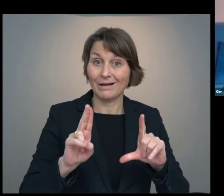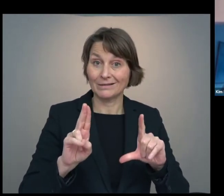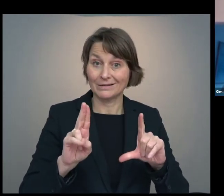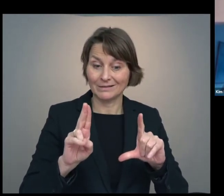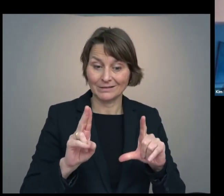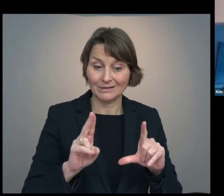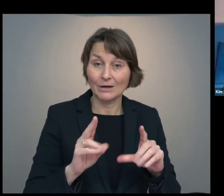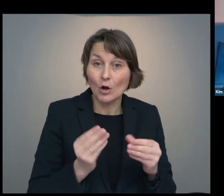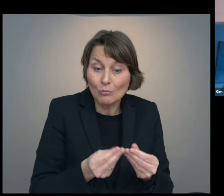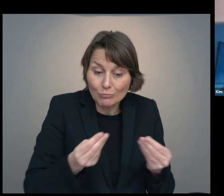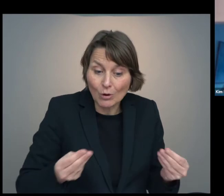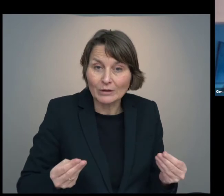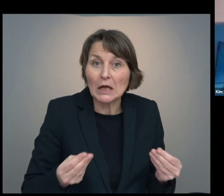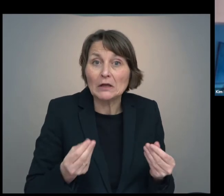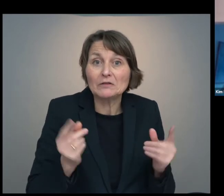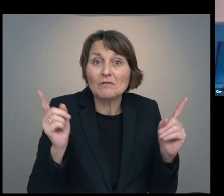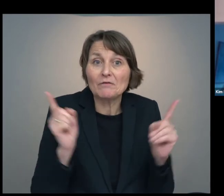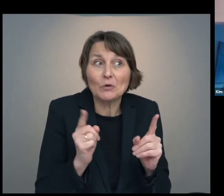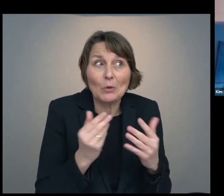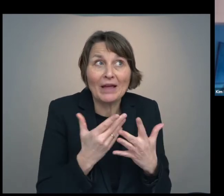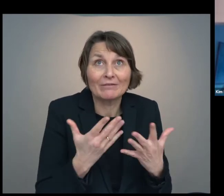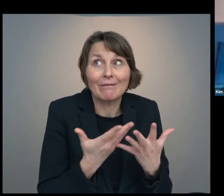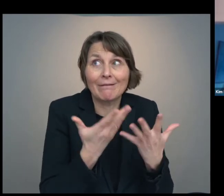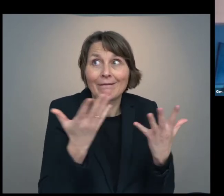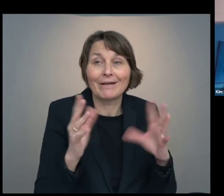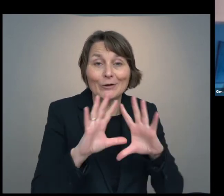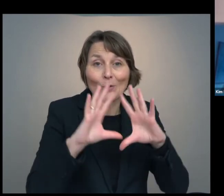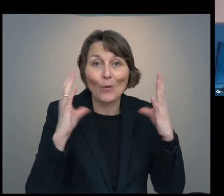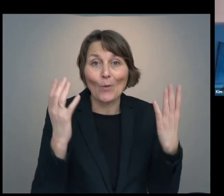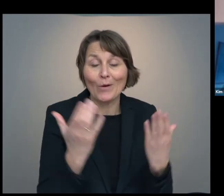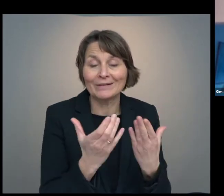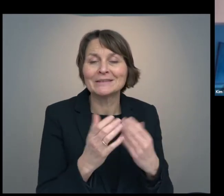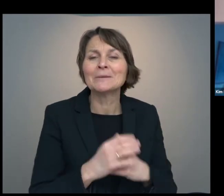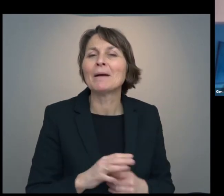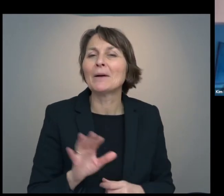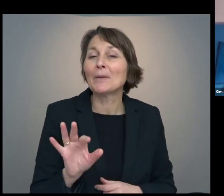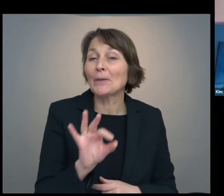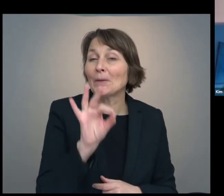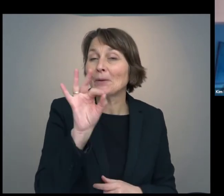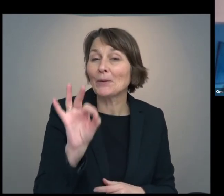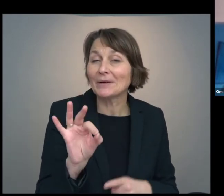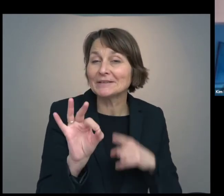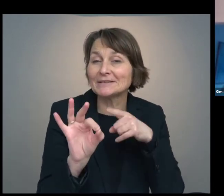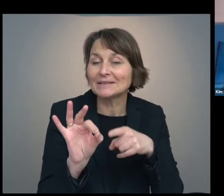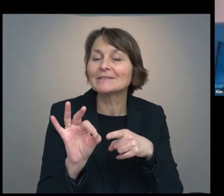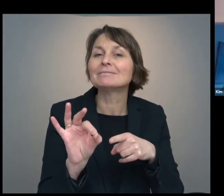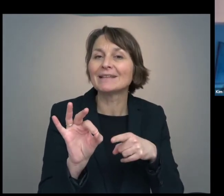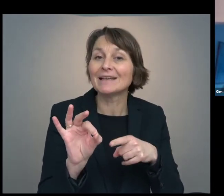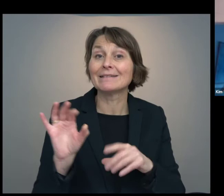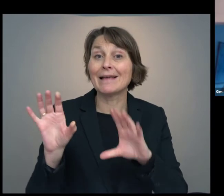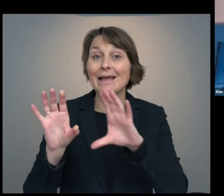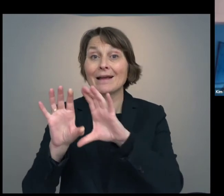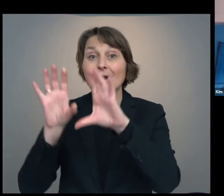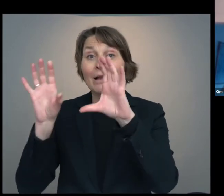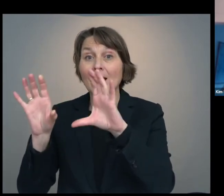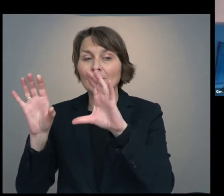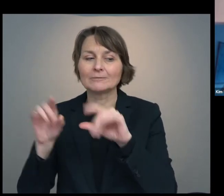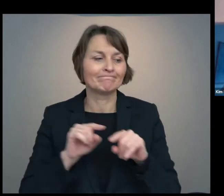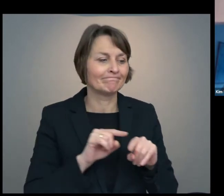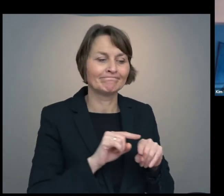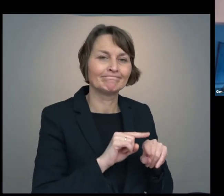Umbraco products in the world. As to I guess the question is around the cloud